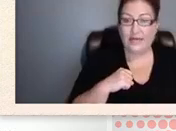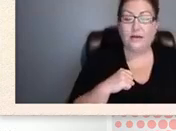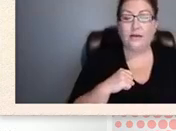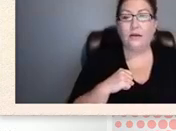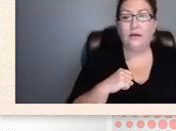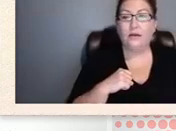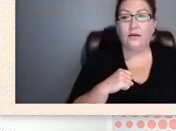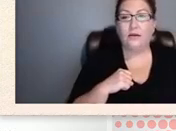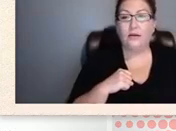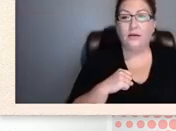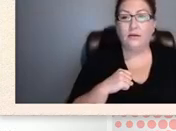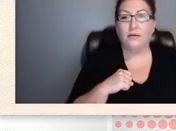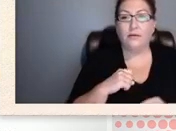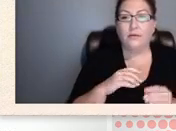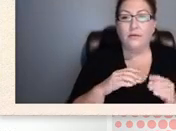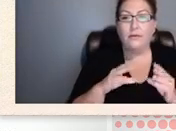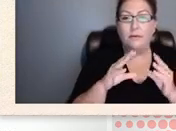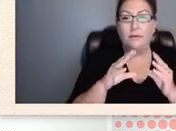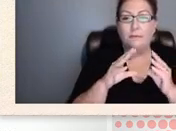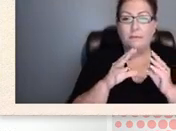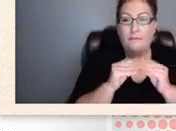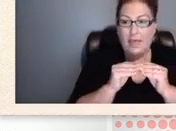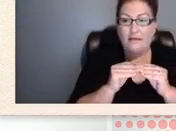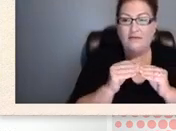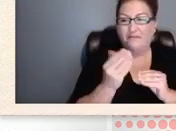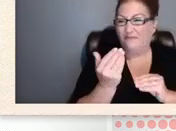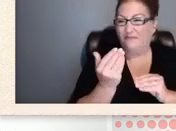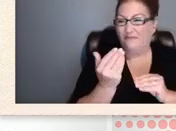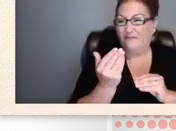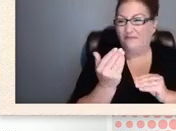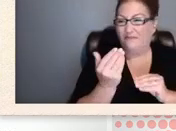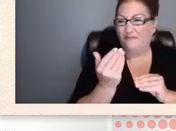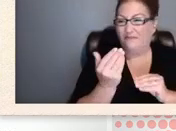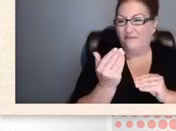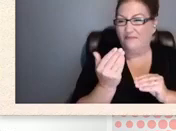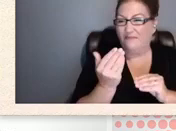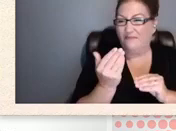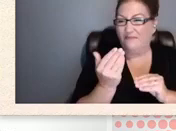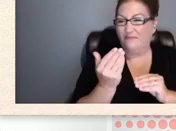met on 15 different occasions with folks from the White House,